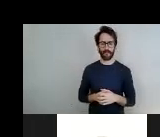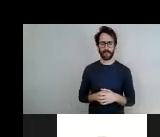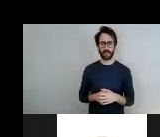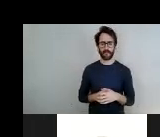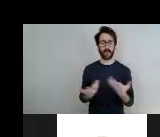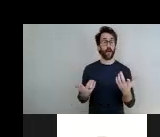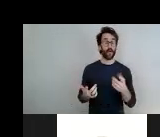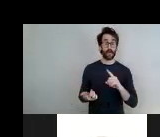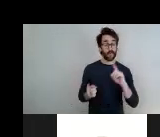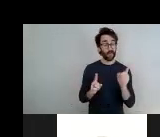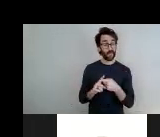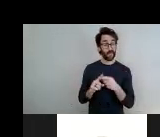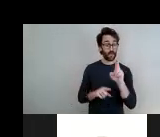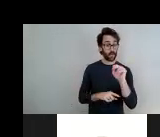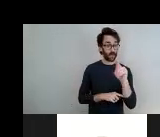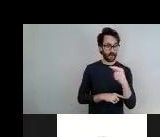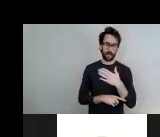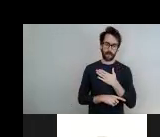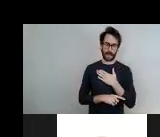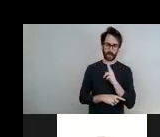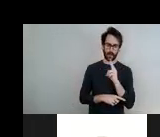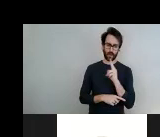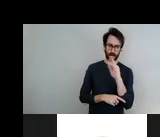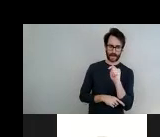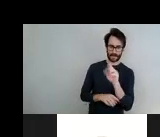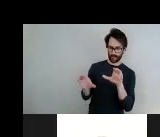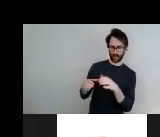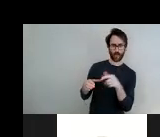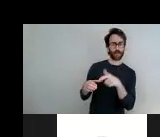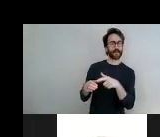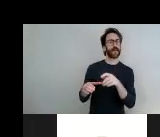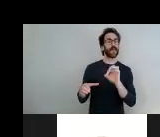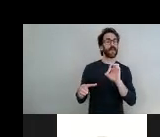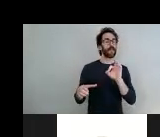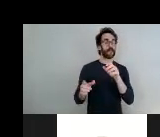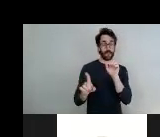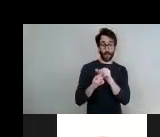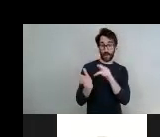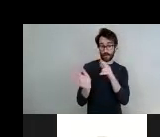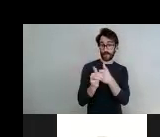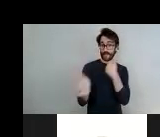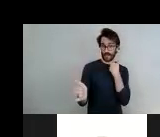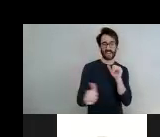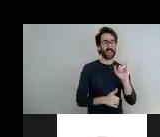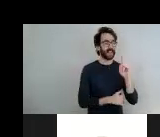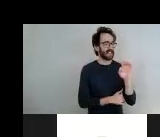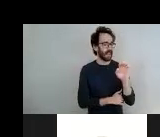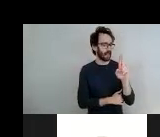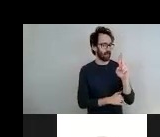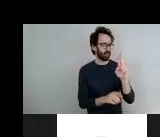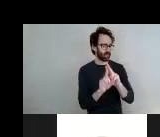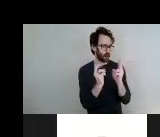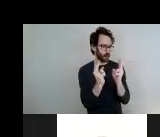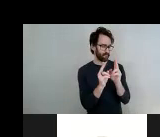So the first unit, which is a unit that I'm a part of, is a fraud prevention and intake unit. So what we do is we accept reports by